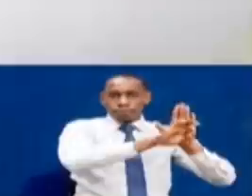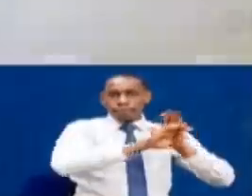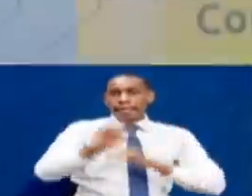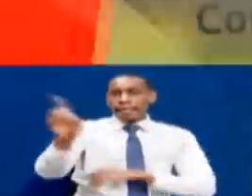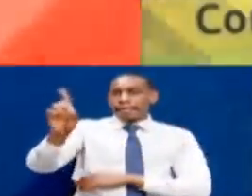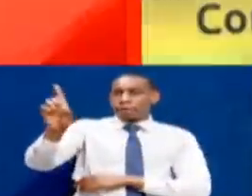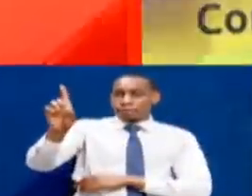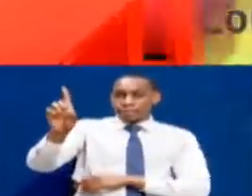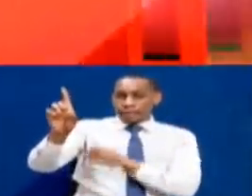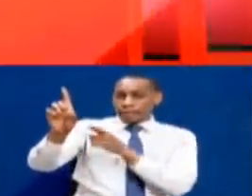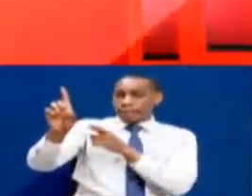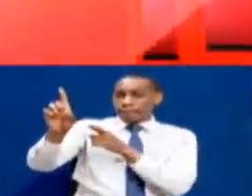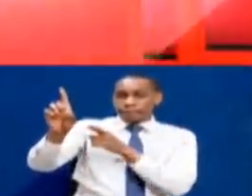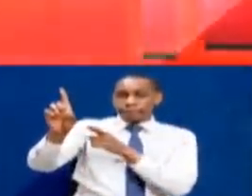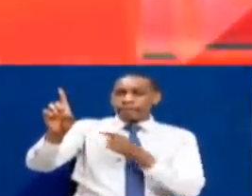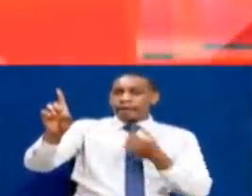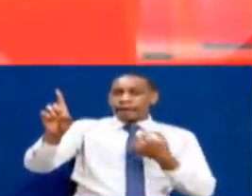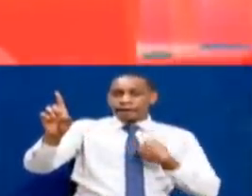Nairobi